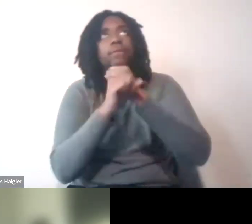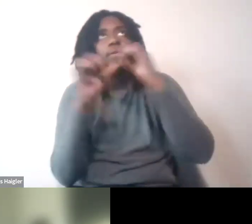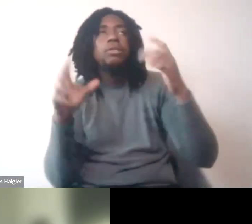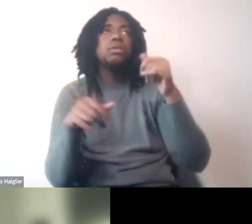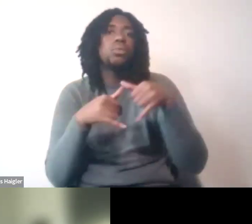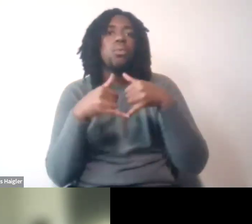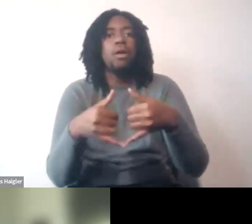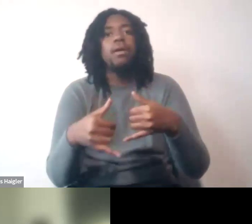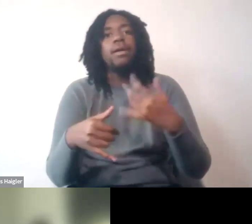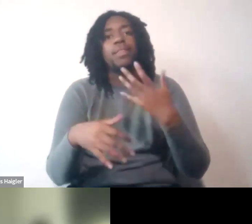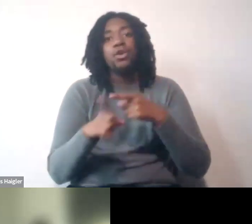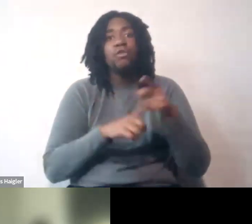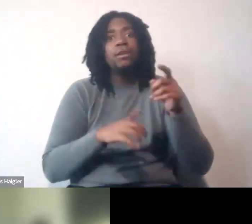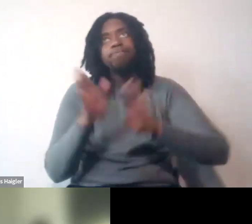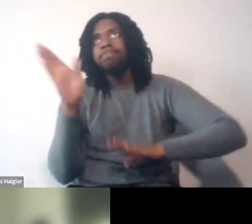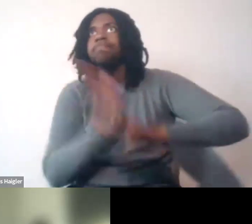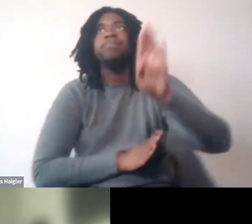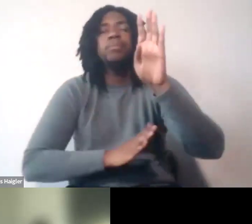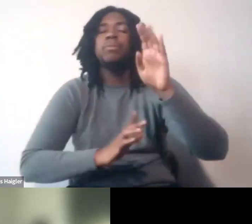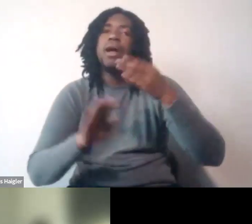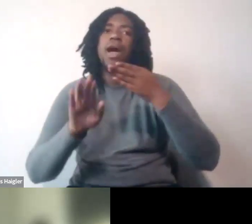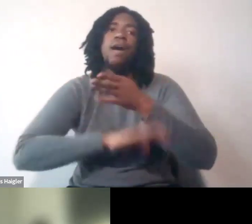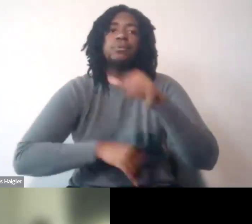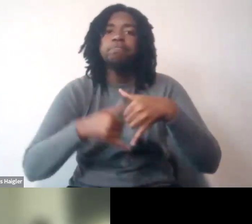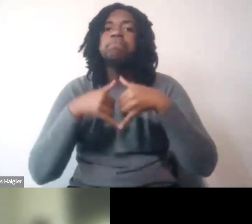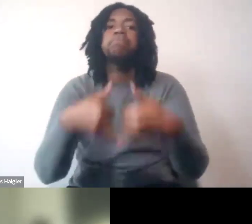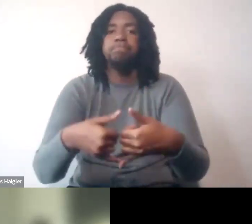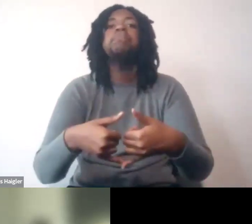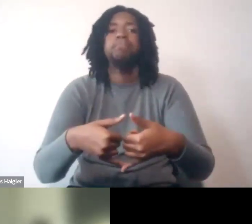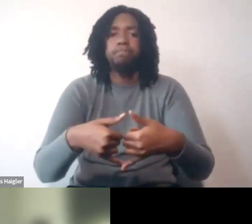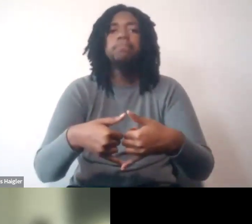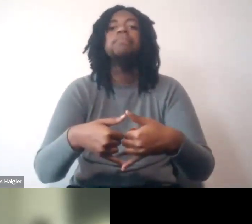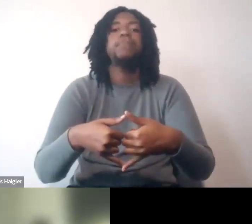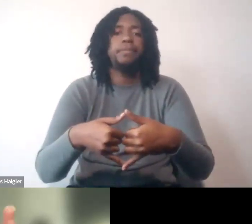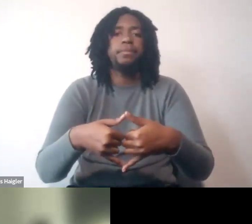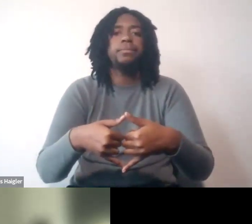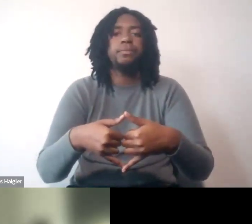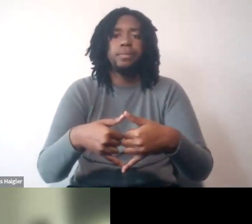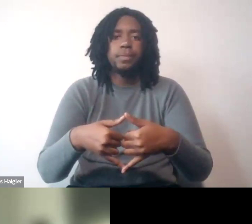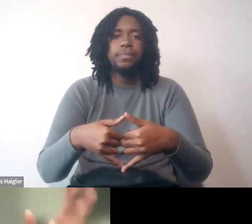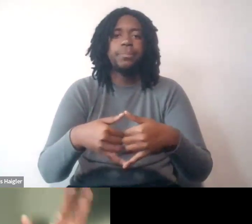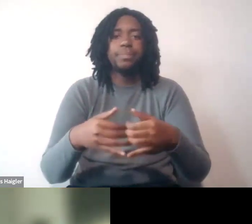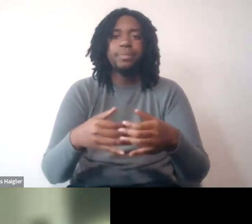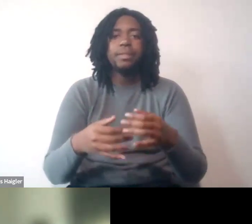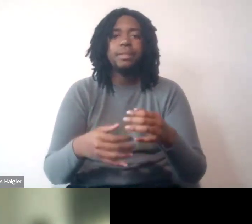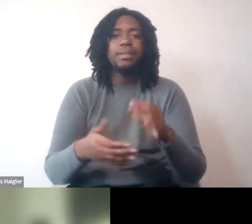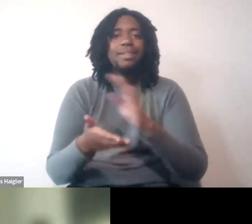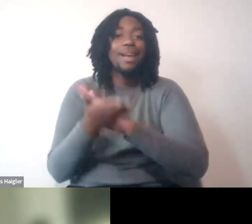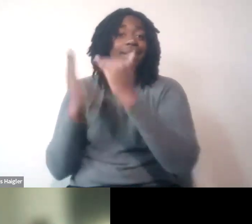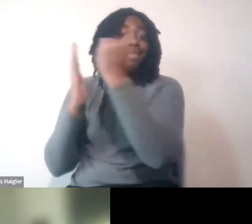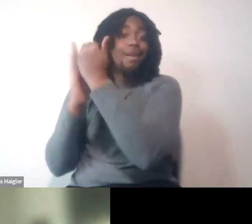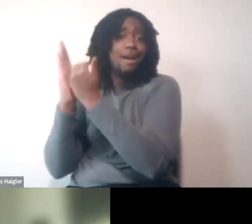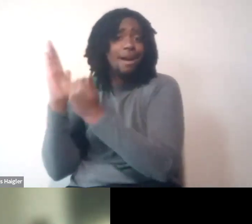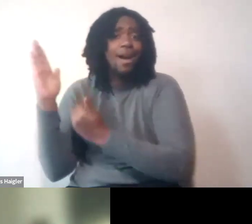career from here. Yeah, we've got a nice list going